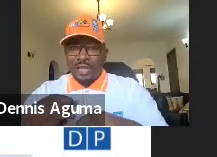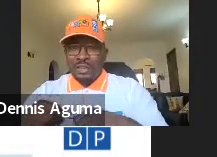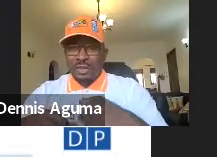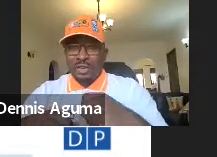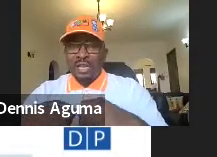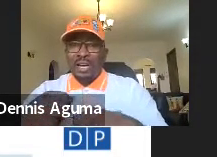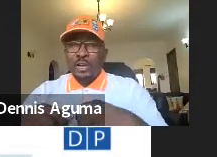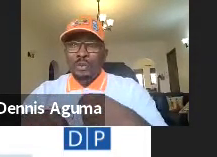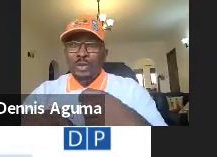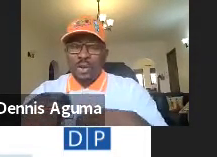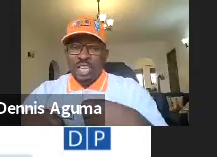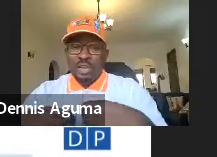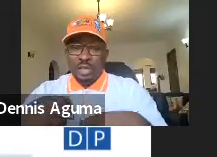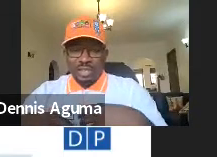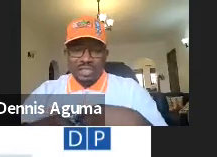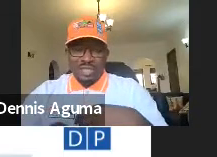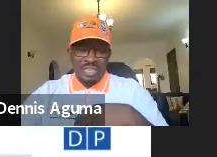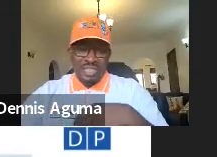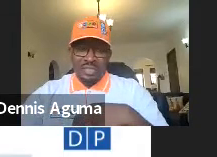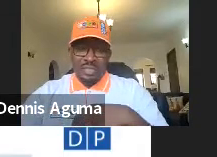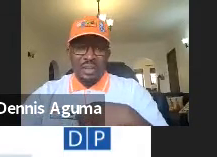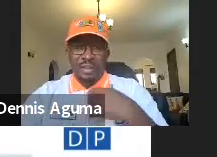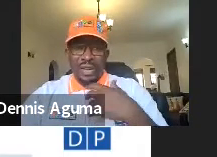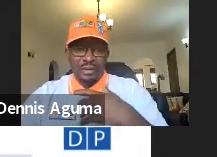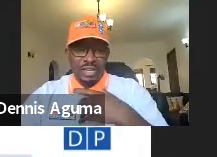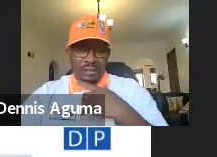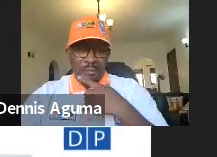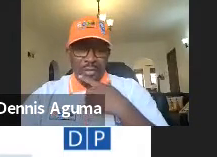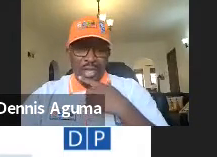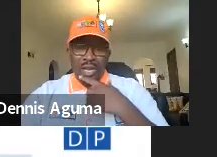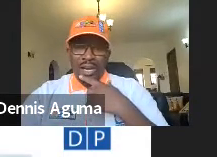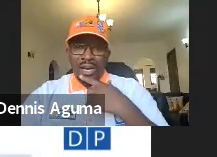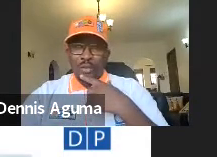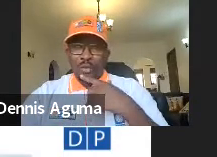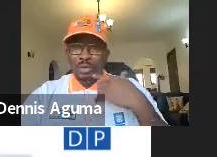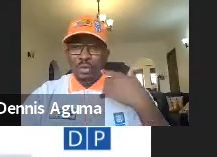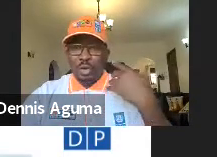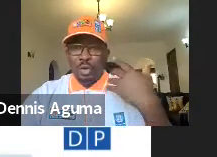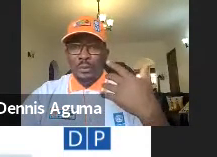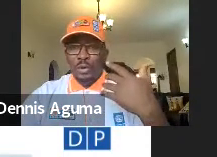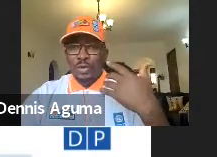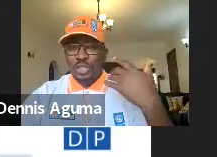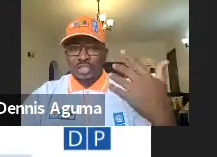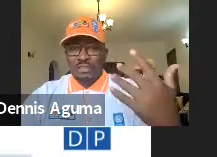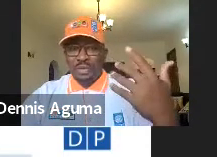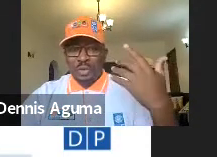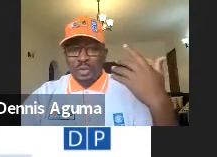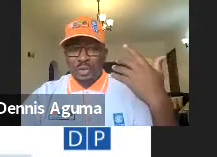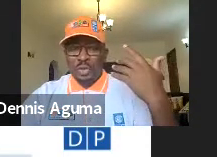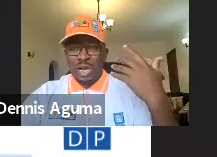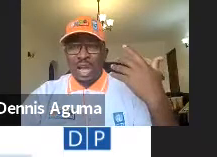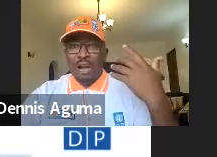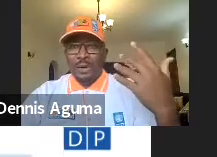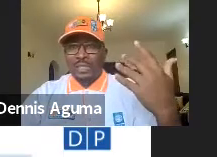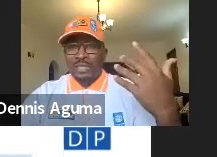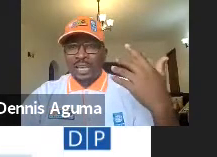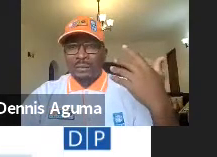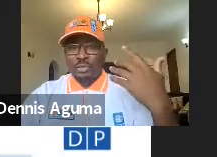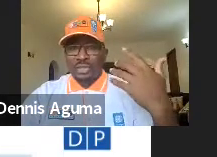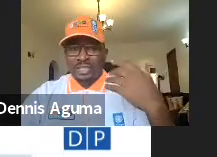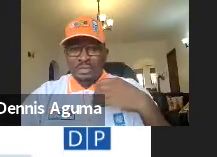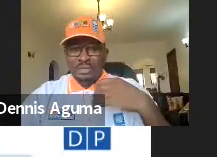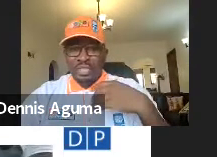a bicycle, you're busy washing your clothes and things like that. So they're very creative and would call upon not just government, but also our panelists